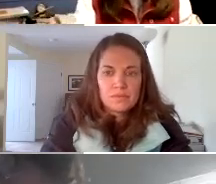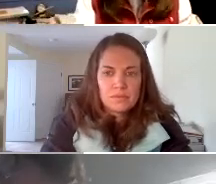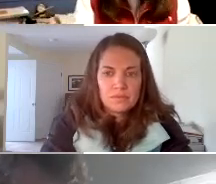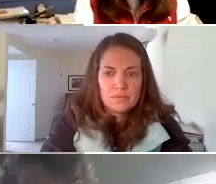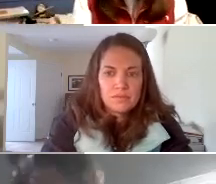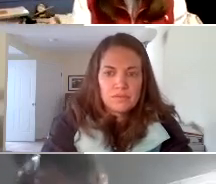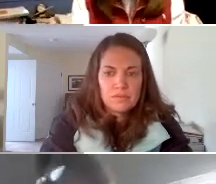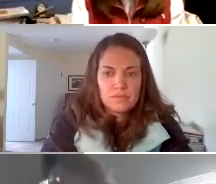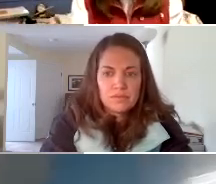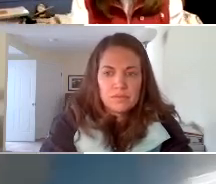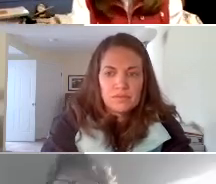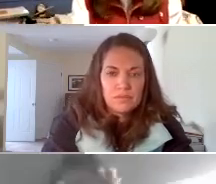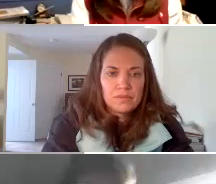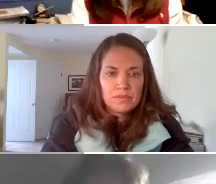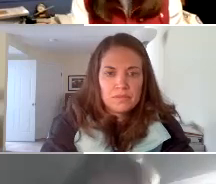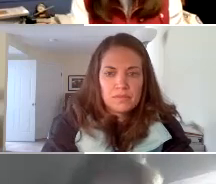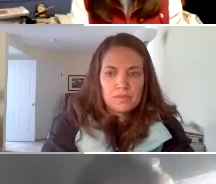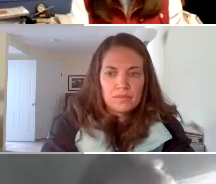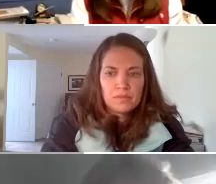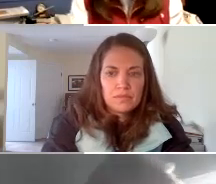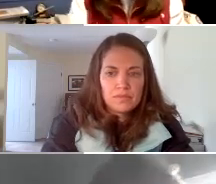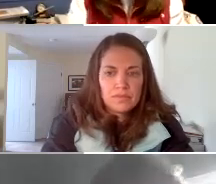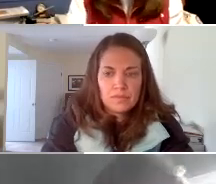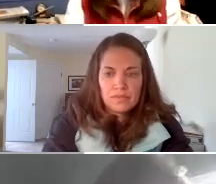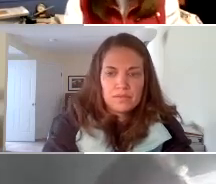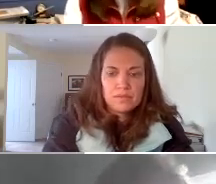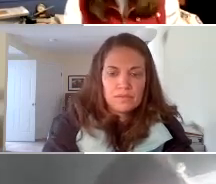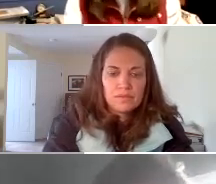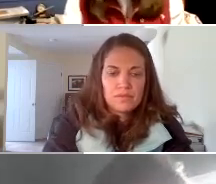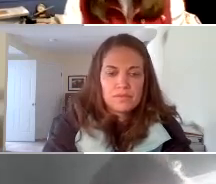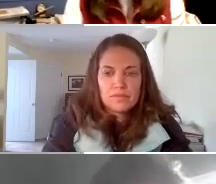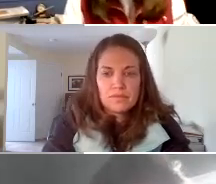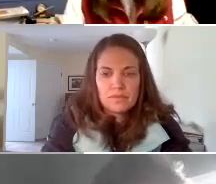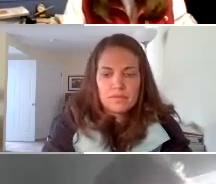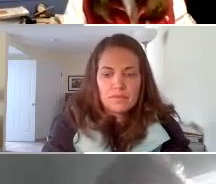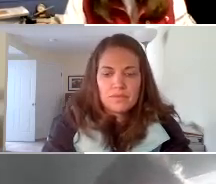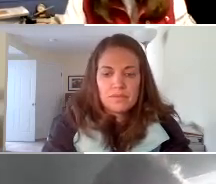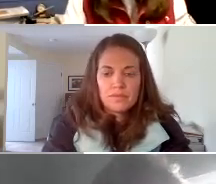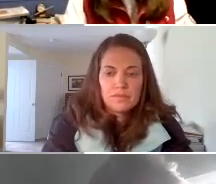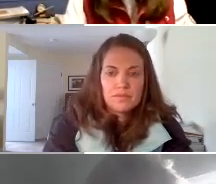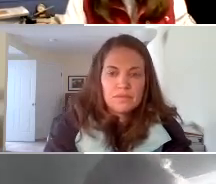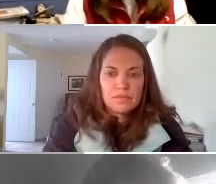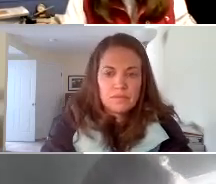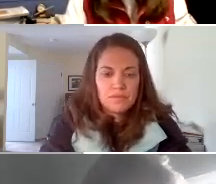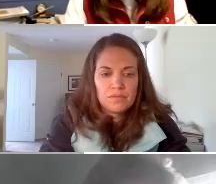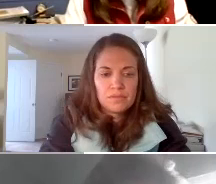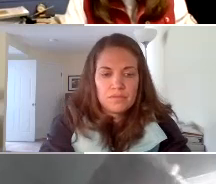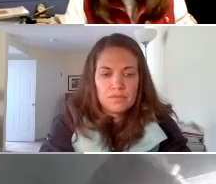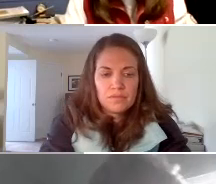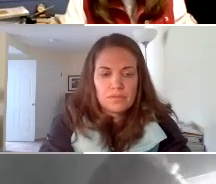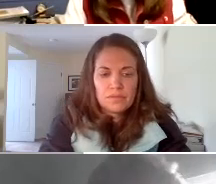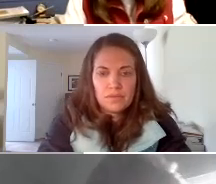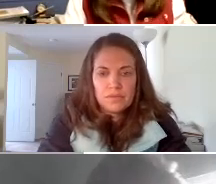blink or respond to that. That's a no response to visual threat. As opposed to our little guy over here who's about ready to be hit